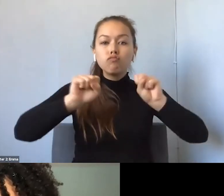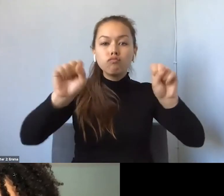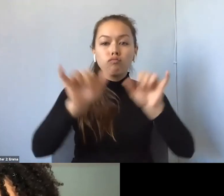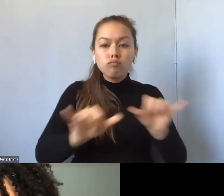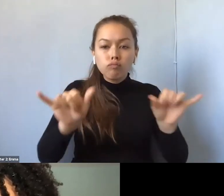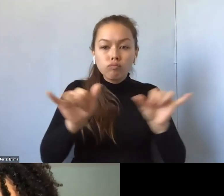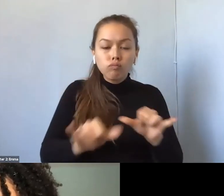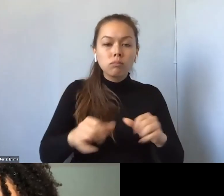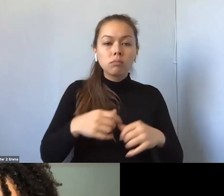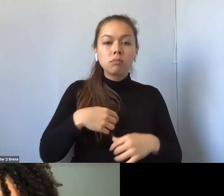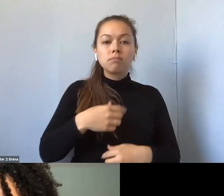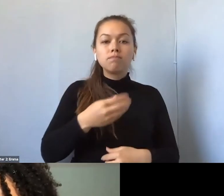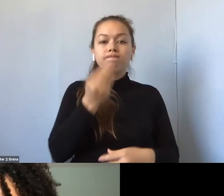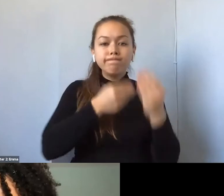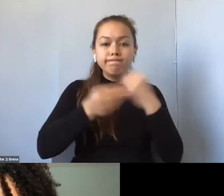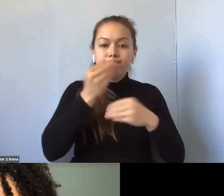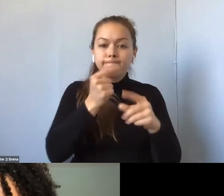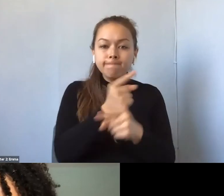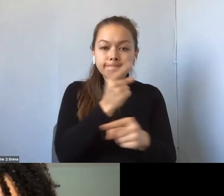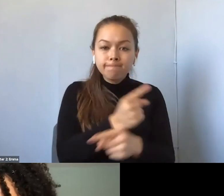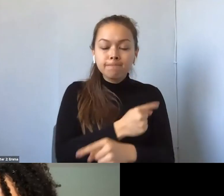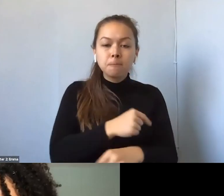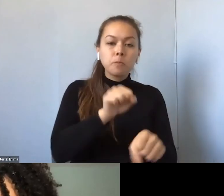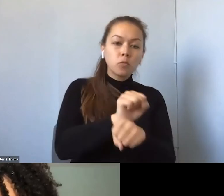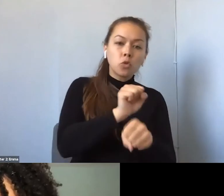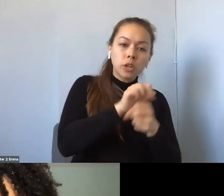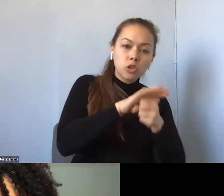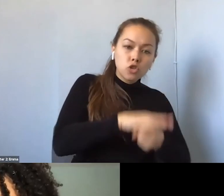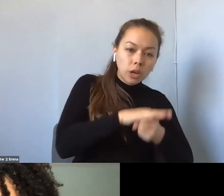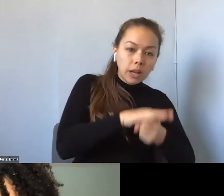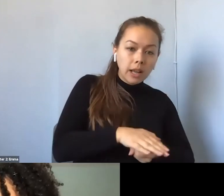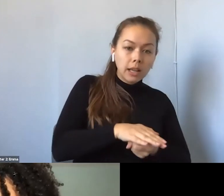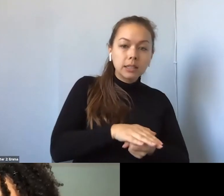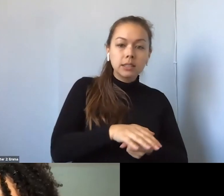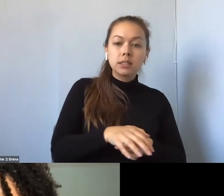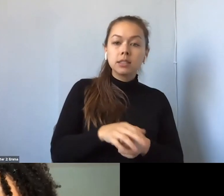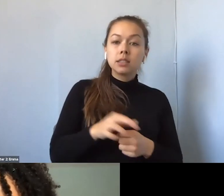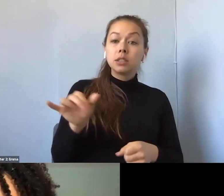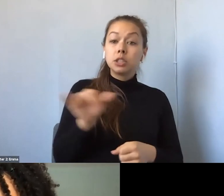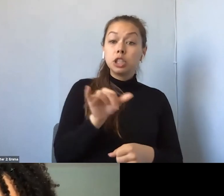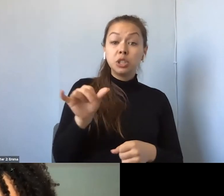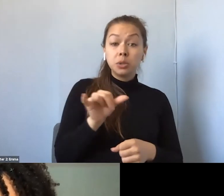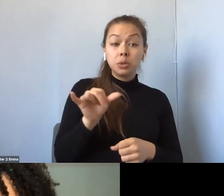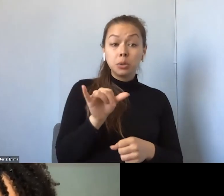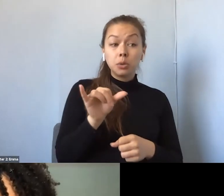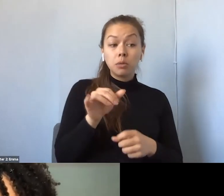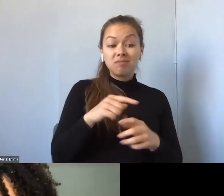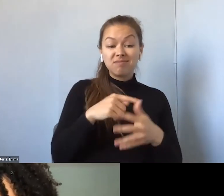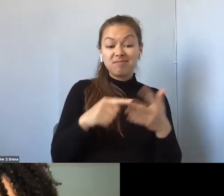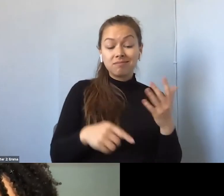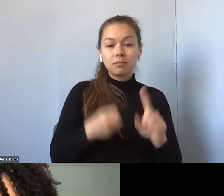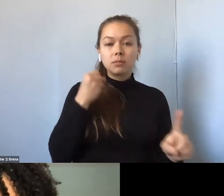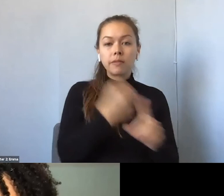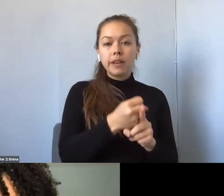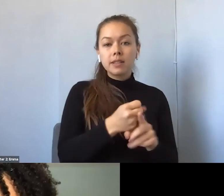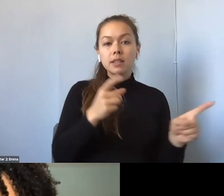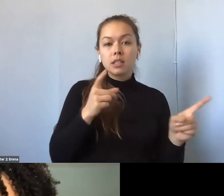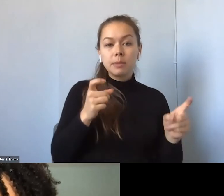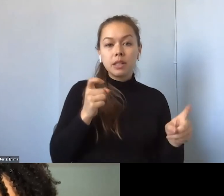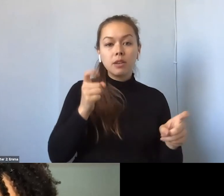work stress, etc. also affects speed of progression. We need to examine these issues